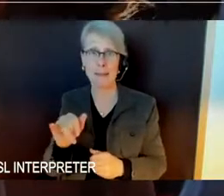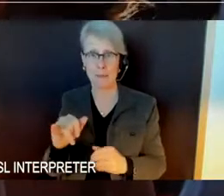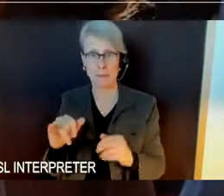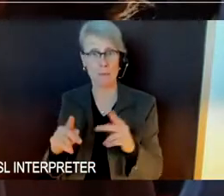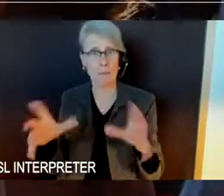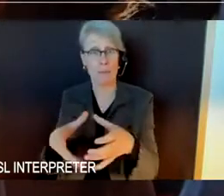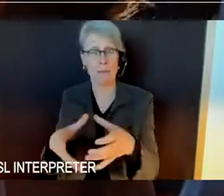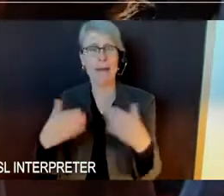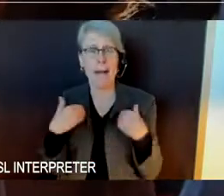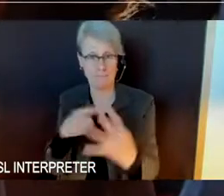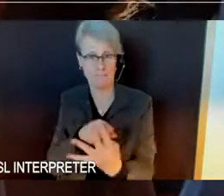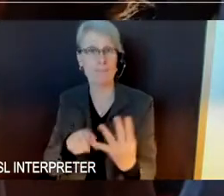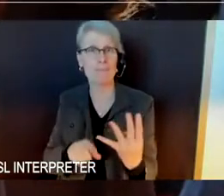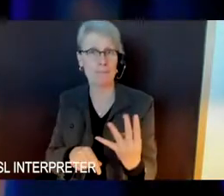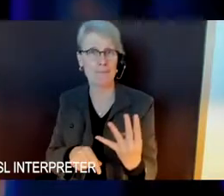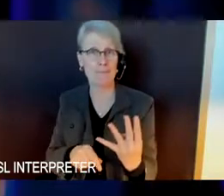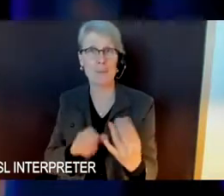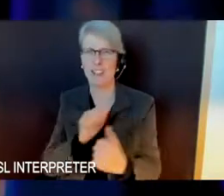The disability movement has it.